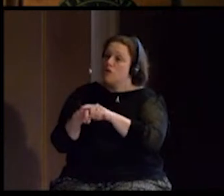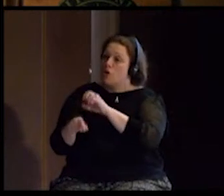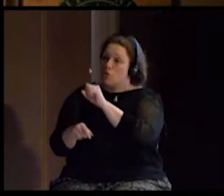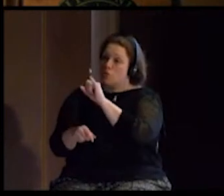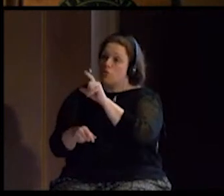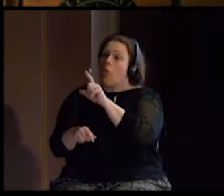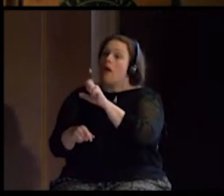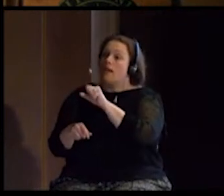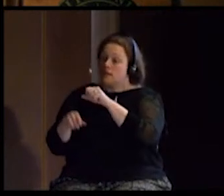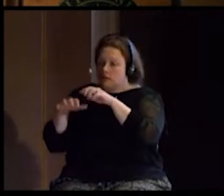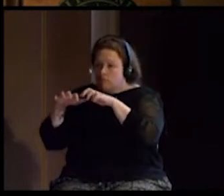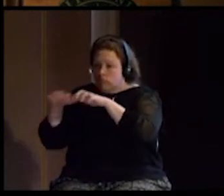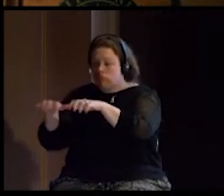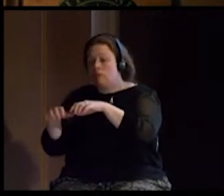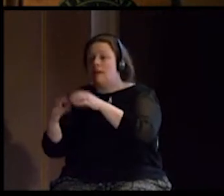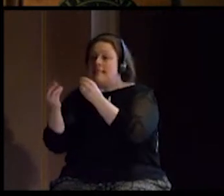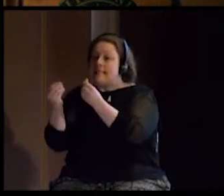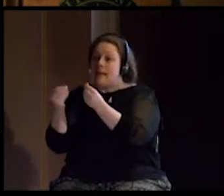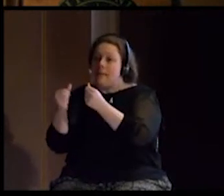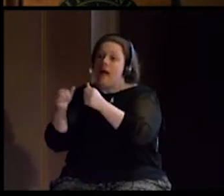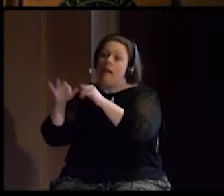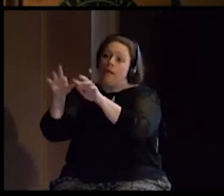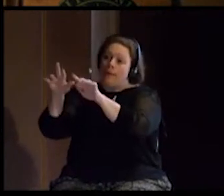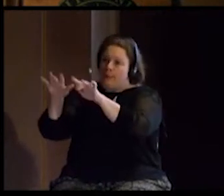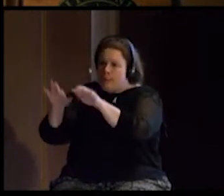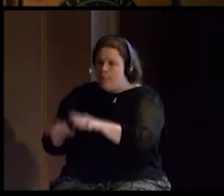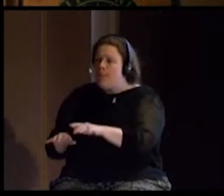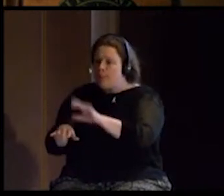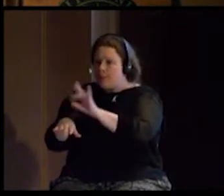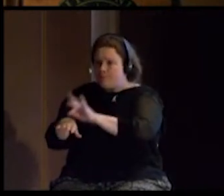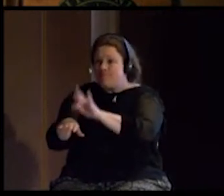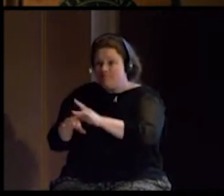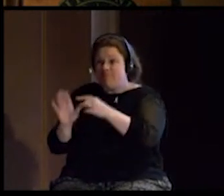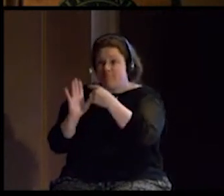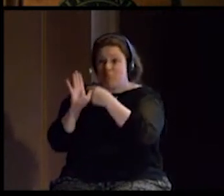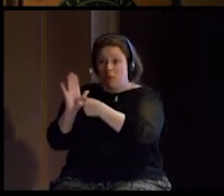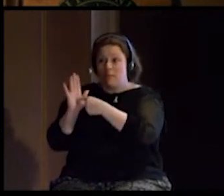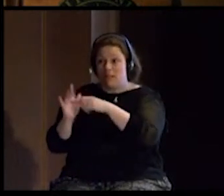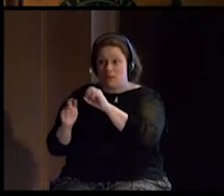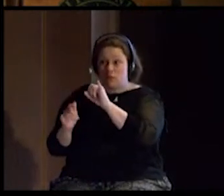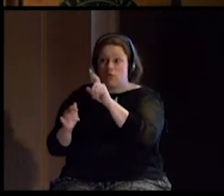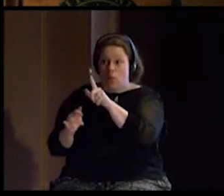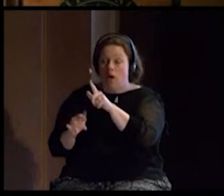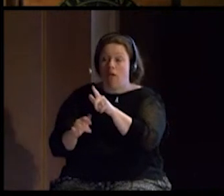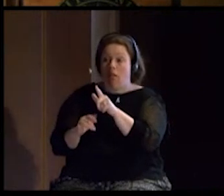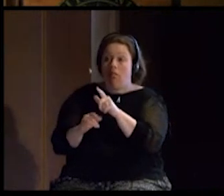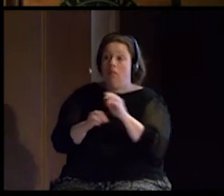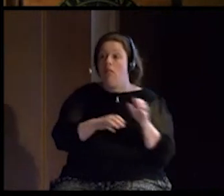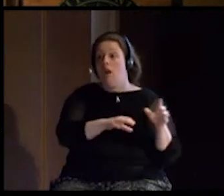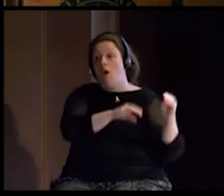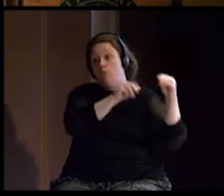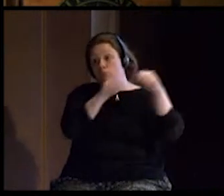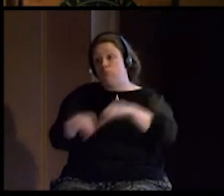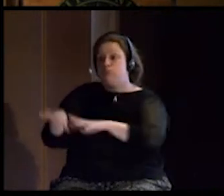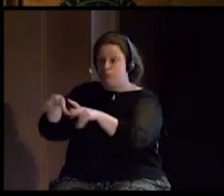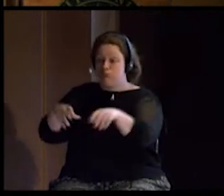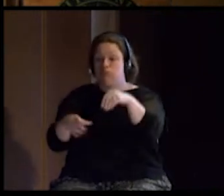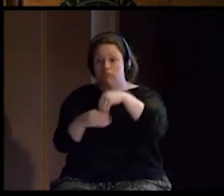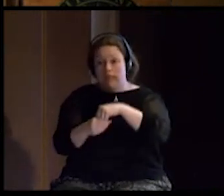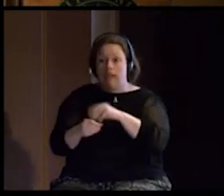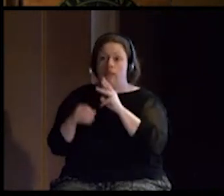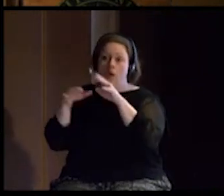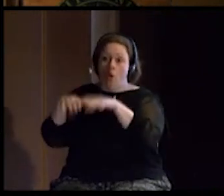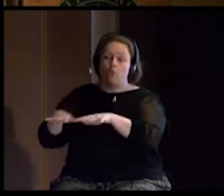And sedimentation essentially represents soils that are washed into the ocean. We did